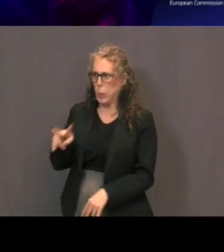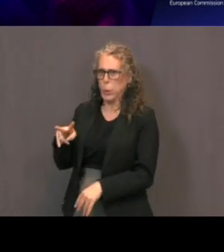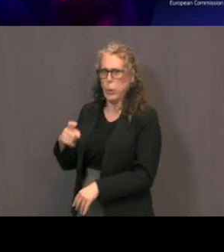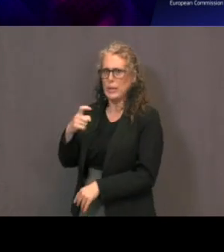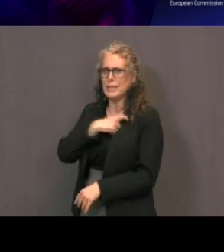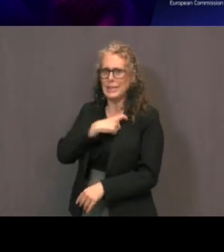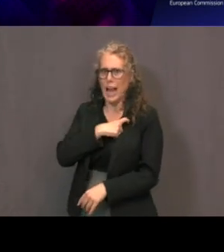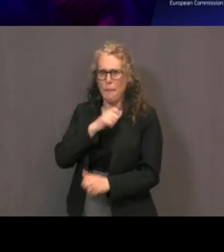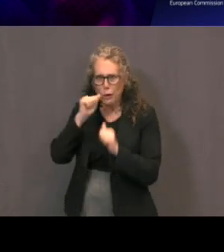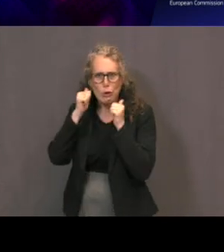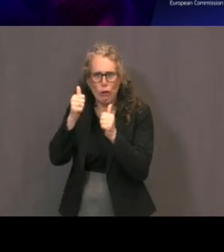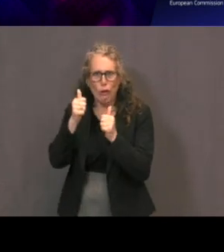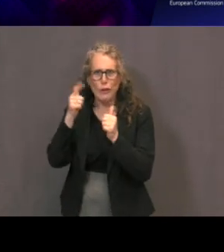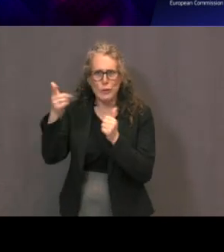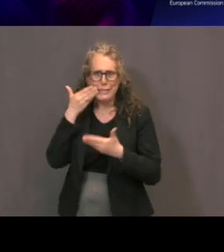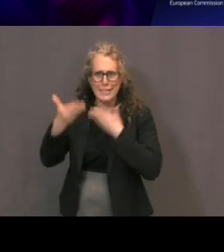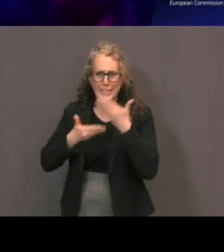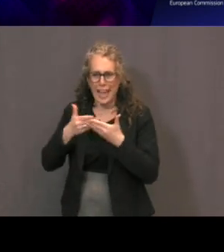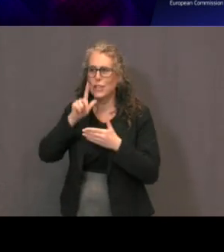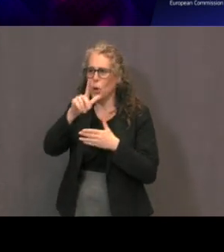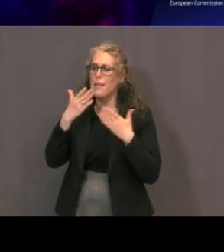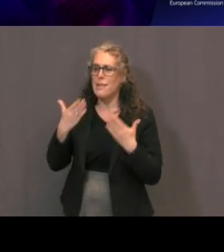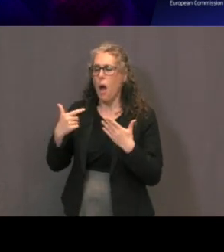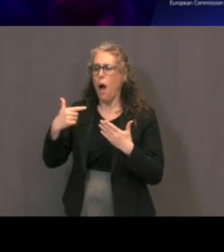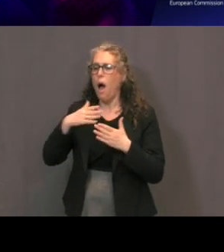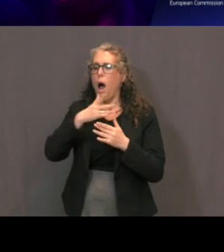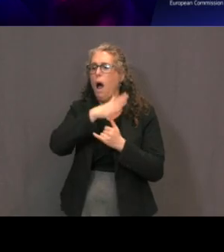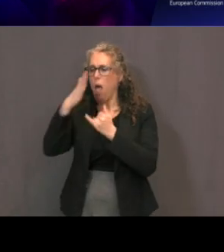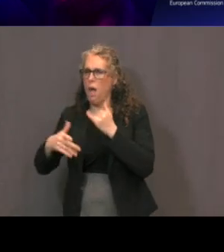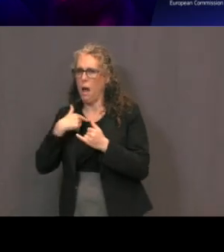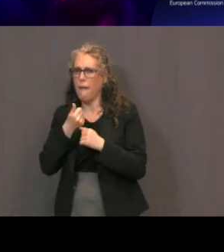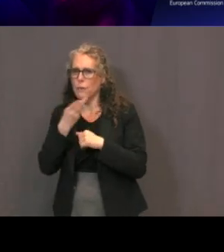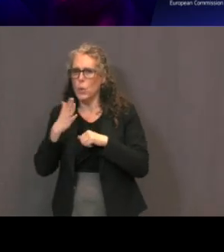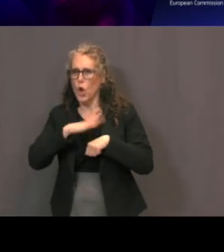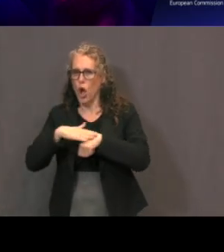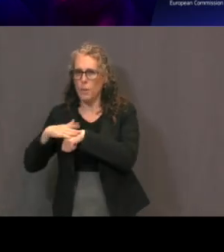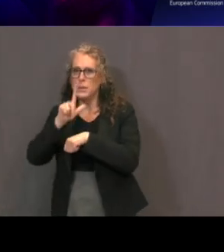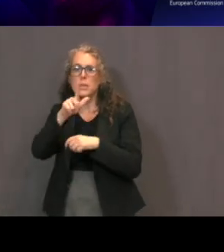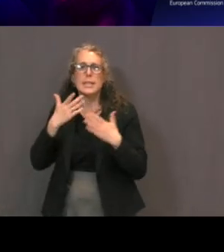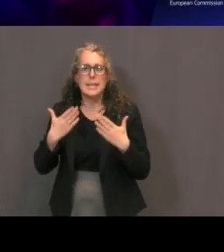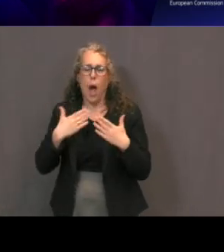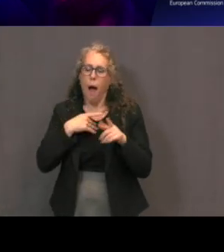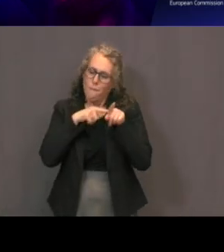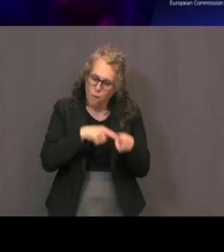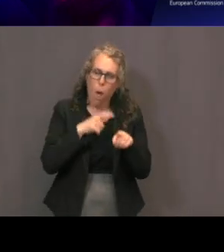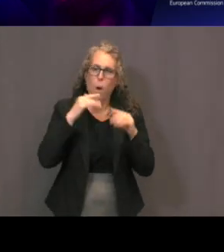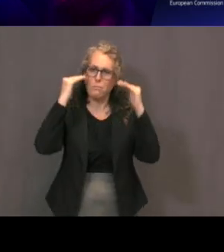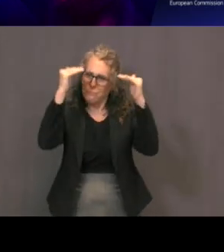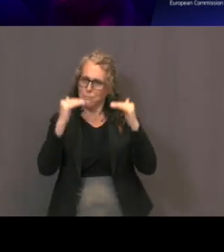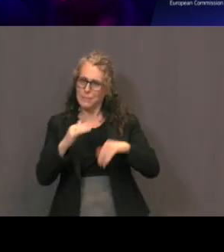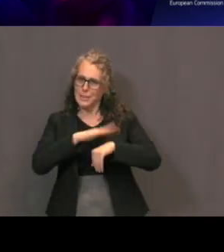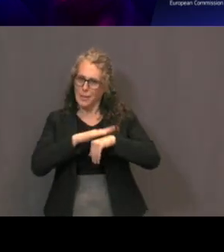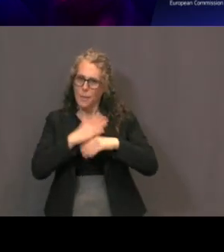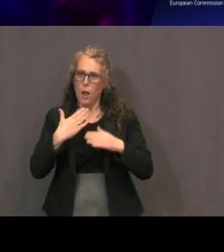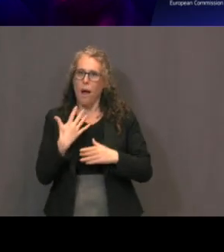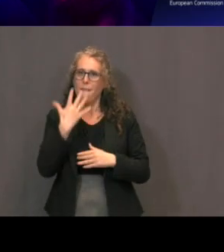delivered. And I shall make a few comments maybe at the end, but I think now we'll stick to the format and I'll give another 5 minutes